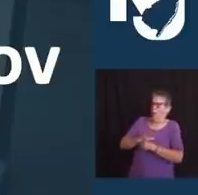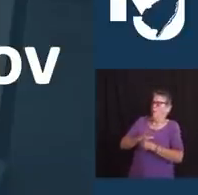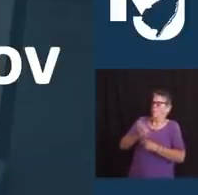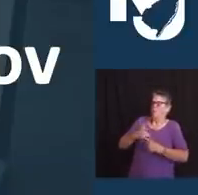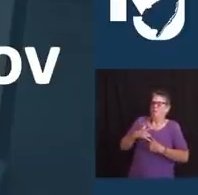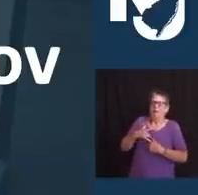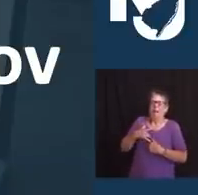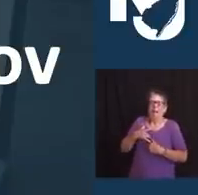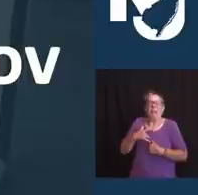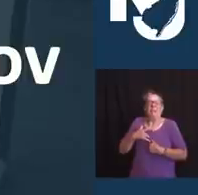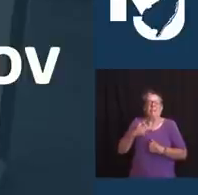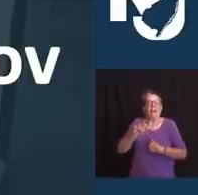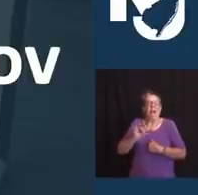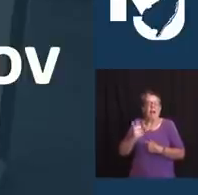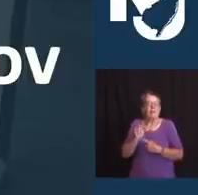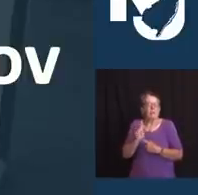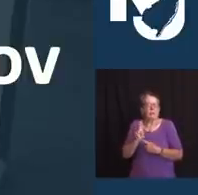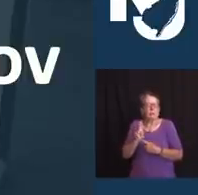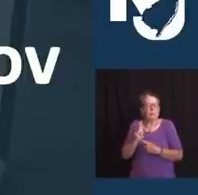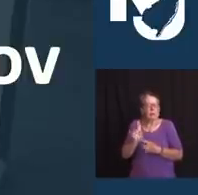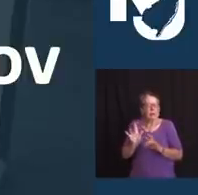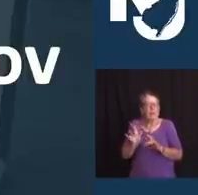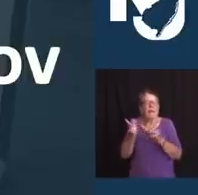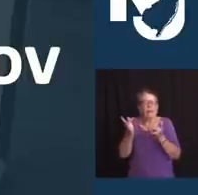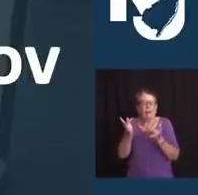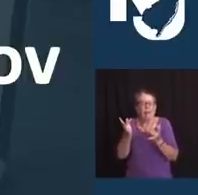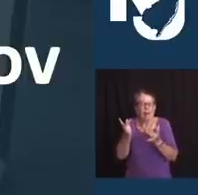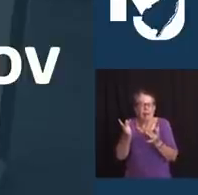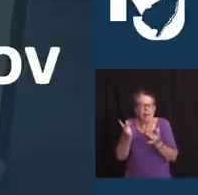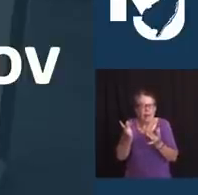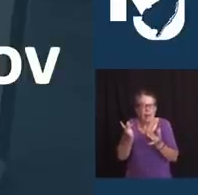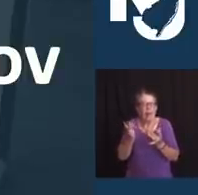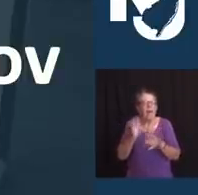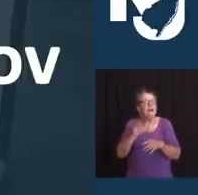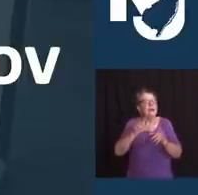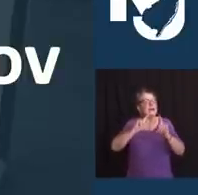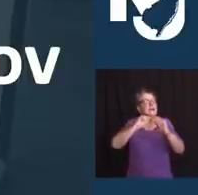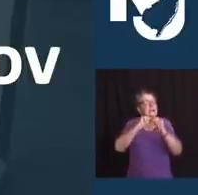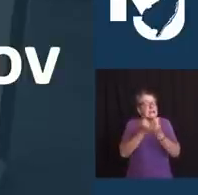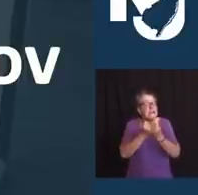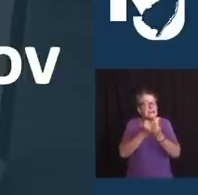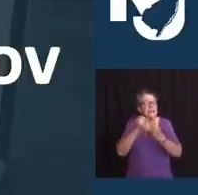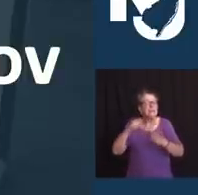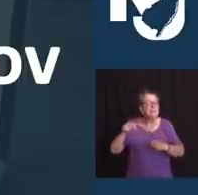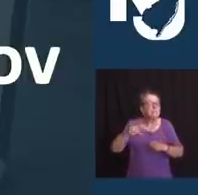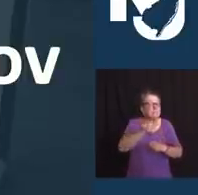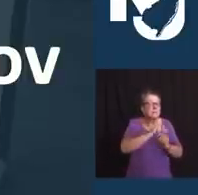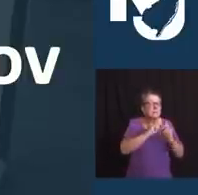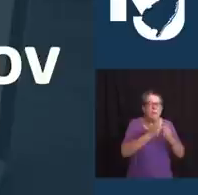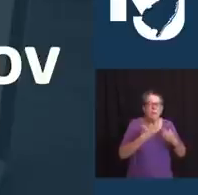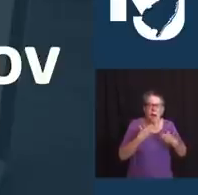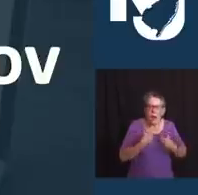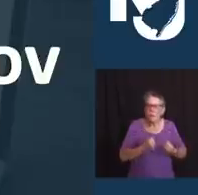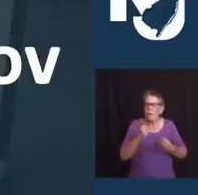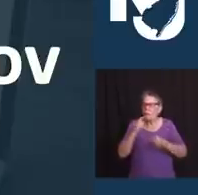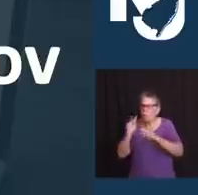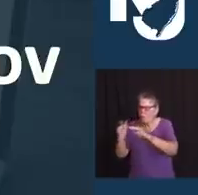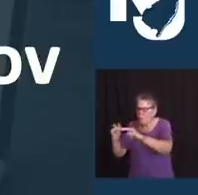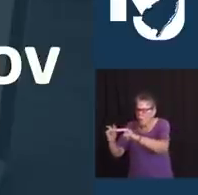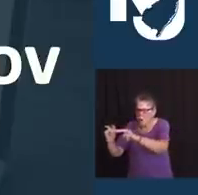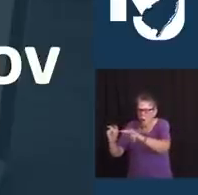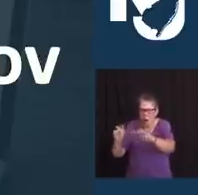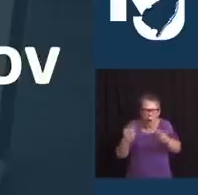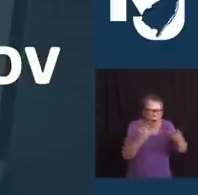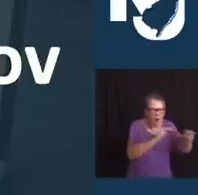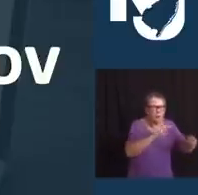Disease Service tracking the rates of COVID infections, hospitalizations, and deaths from among the fully vaccinated